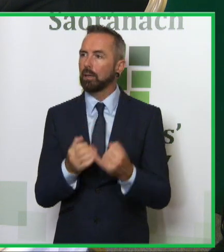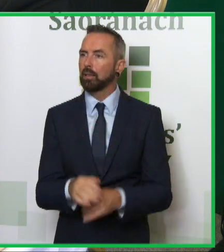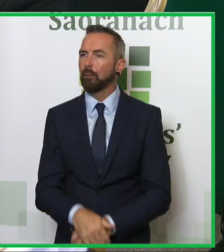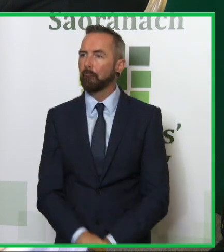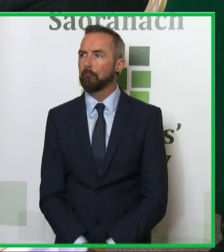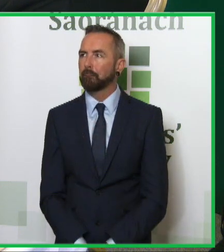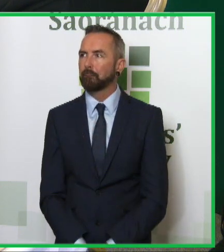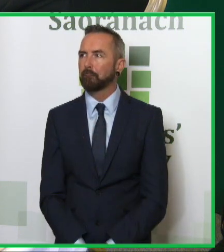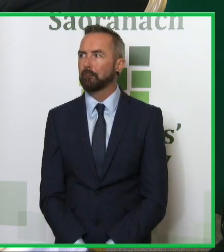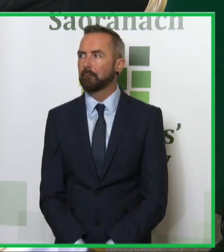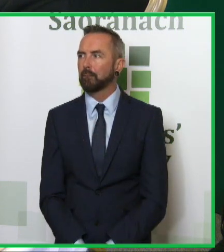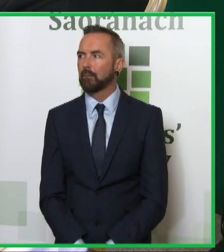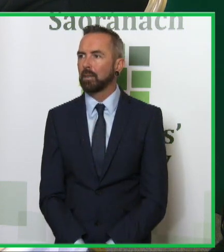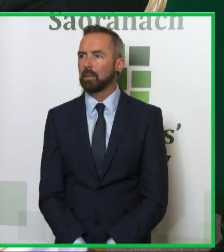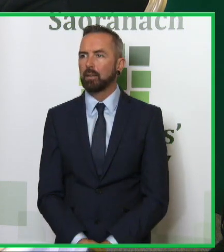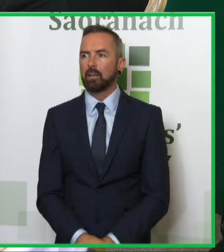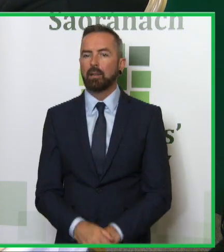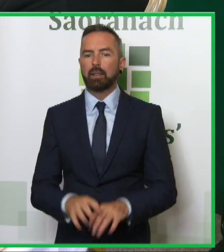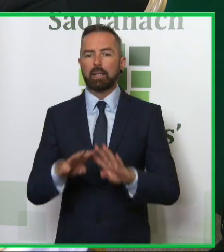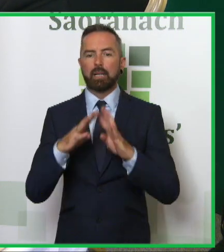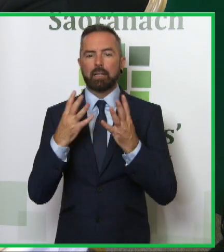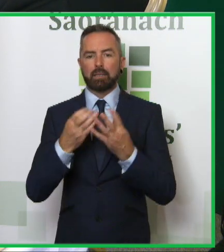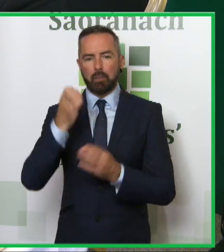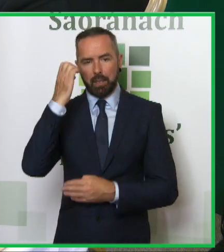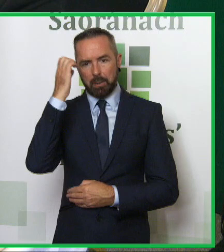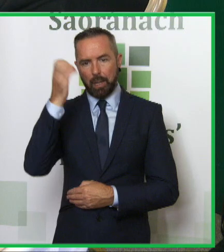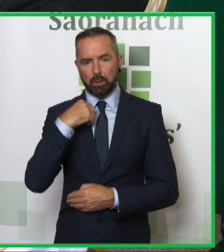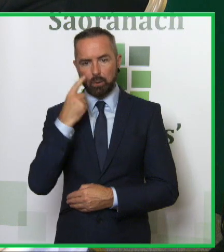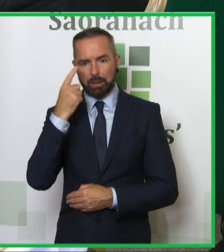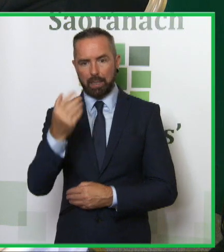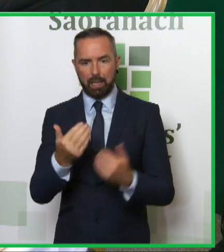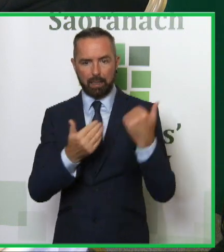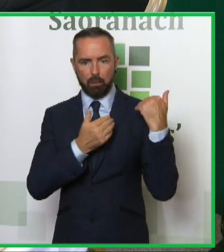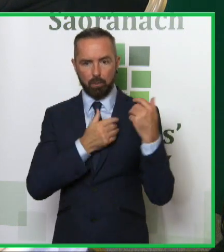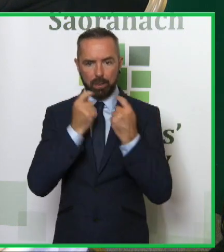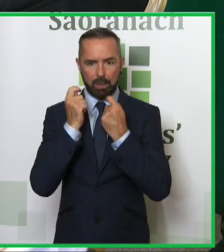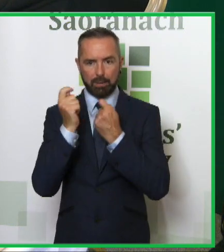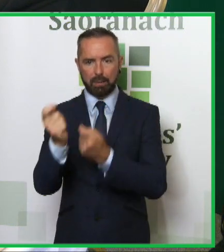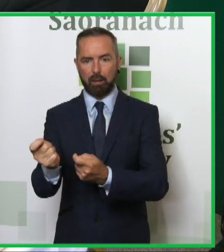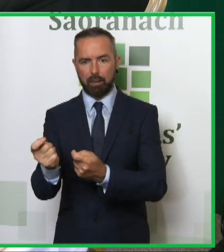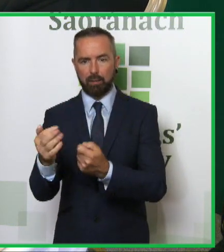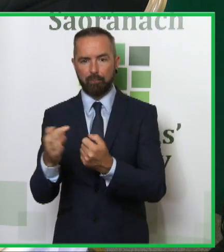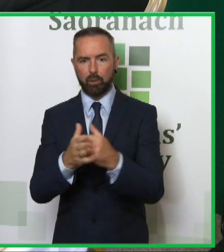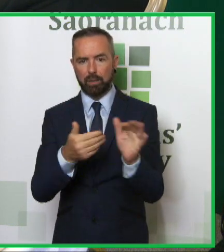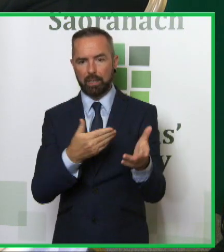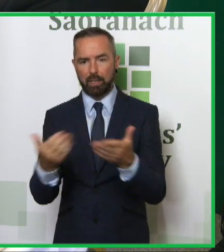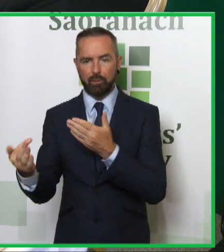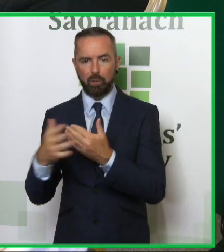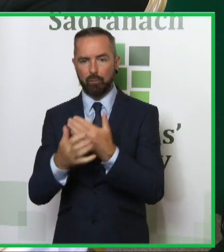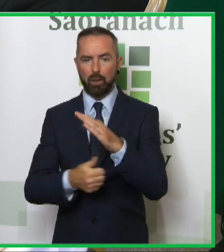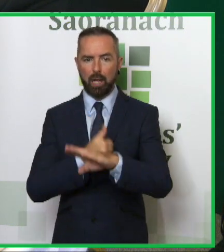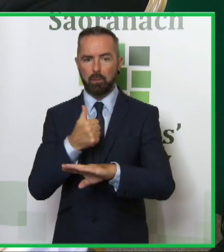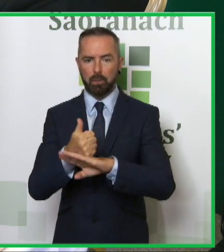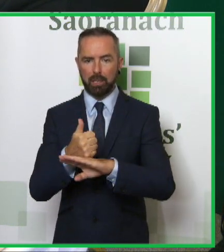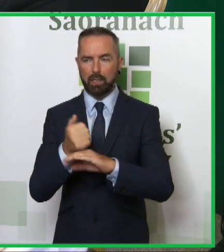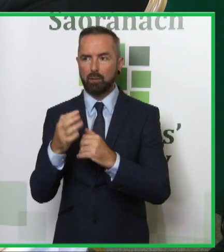the Assembly expects to see accountability assigned and for delivery of implementation of